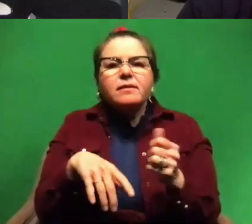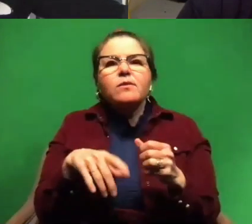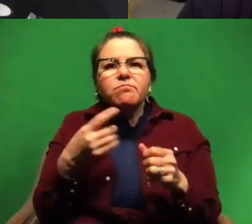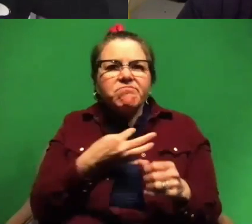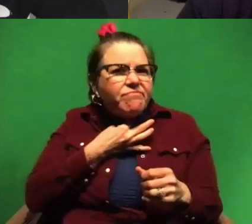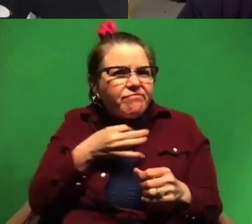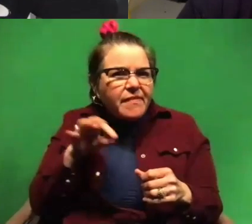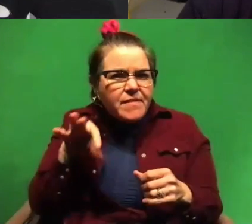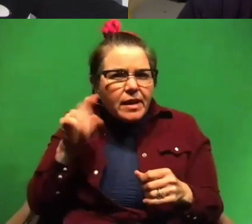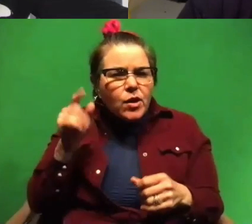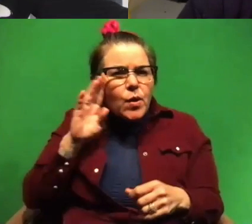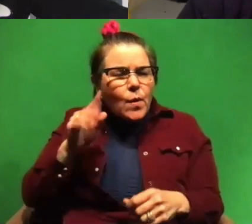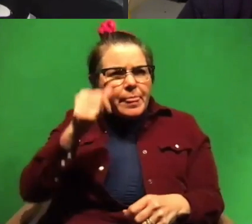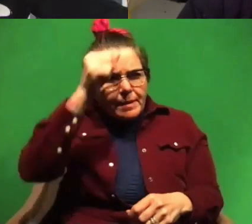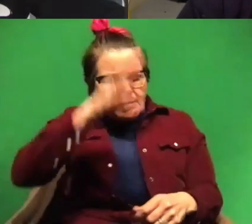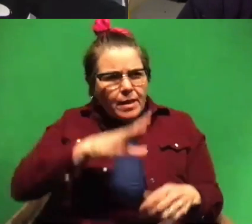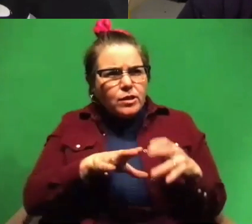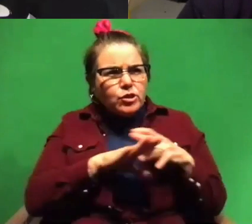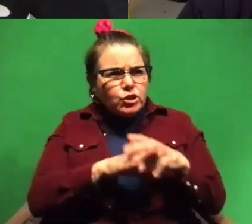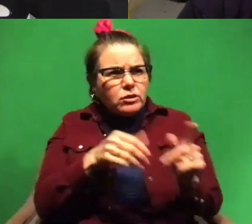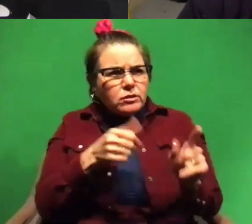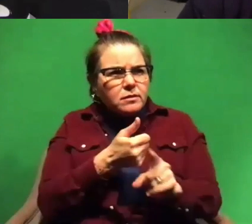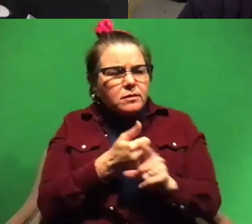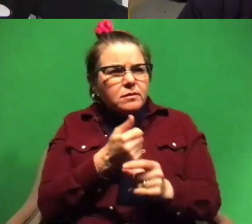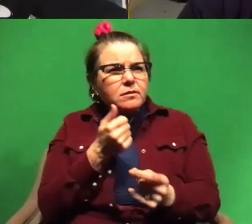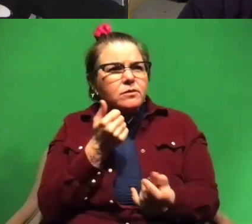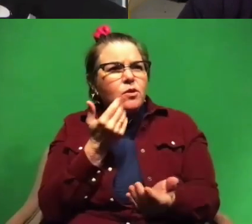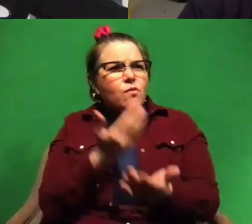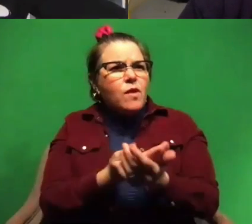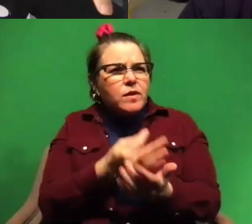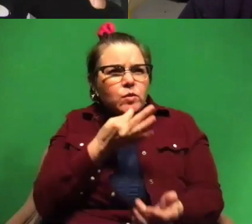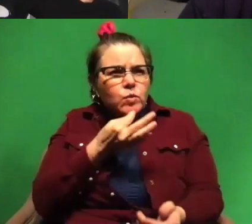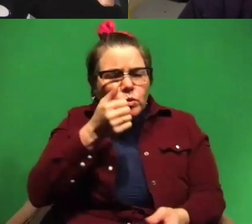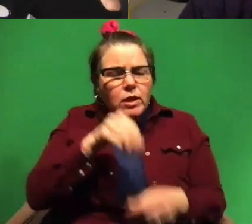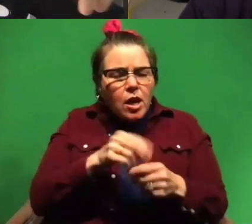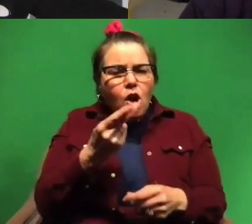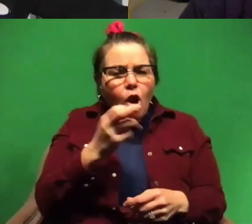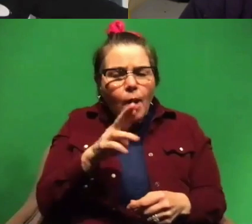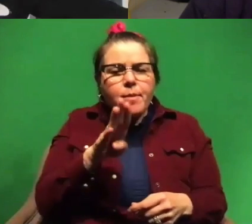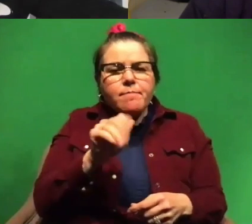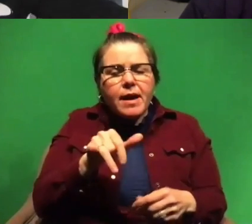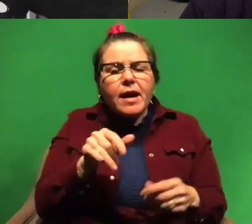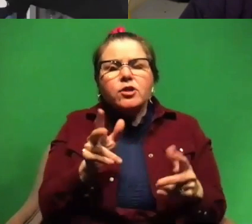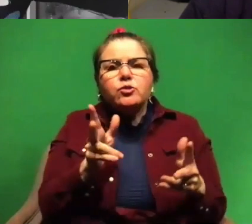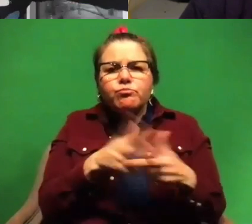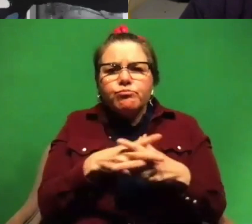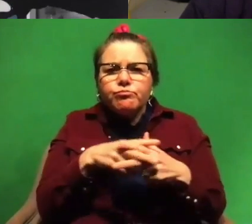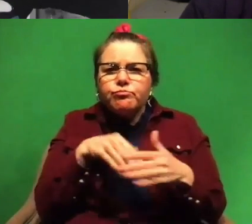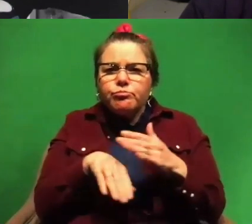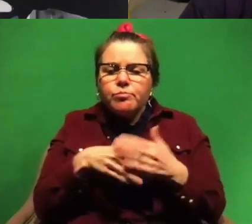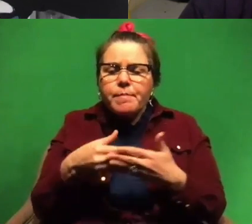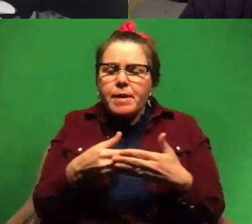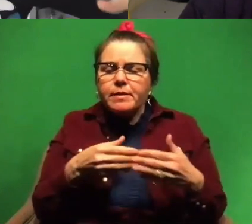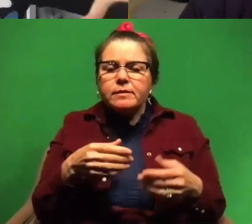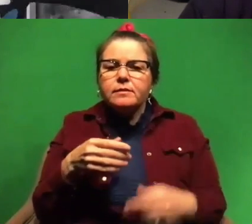because we know that the male sharks are actually arriving sooner in the harbors and bays to breed. And we think this is